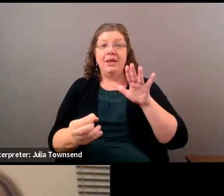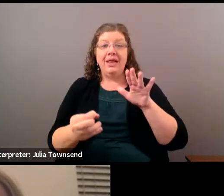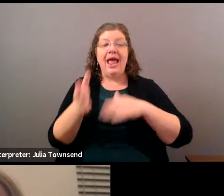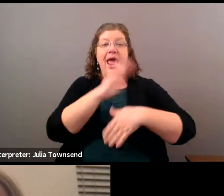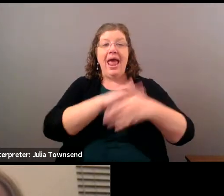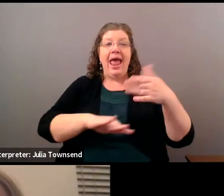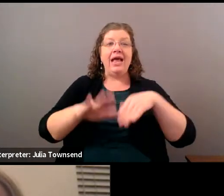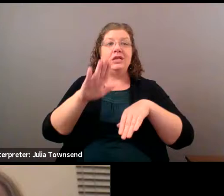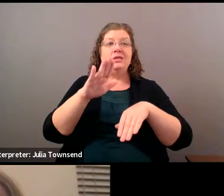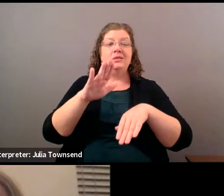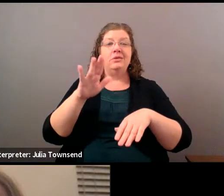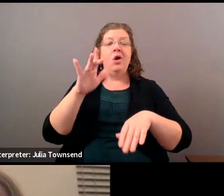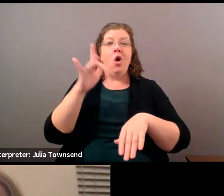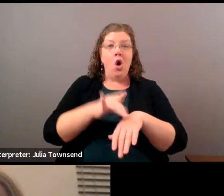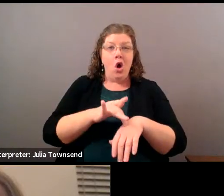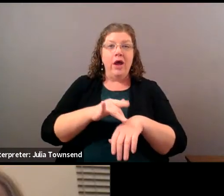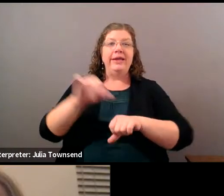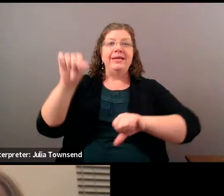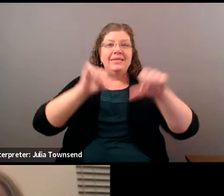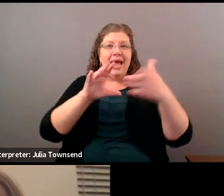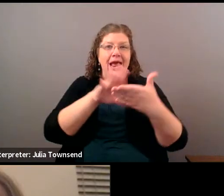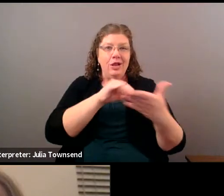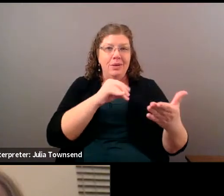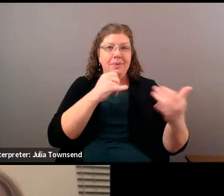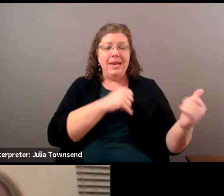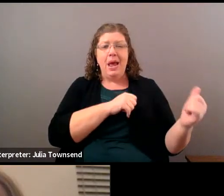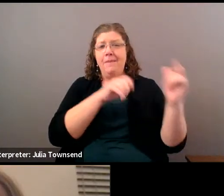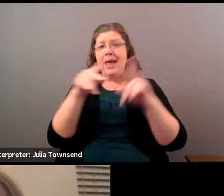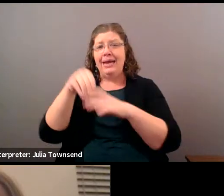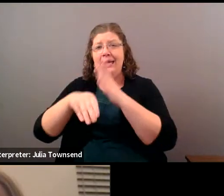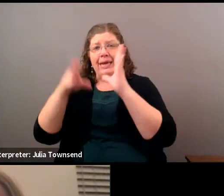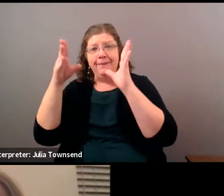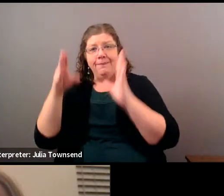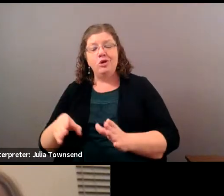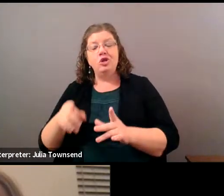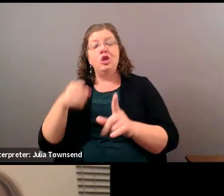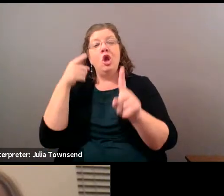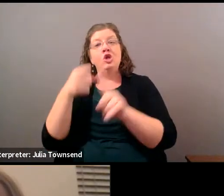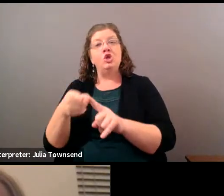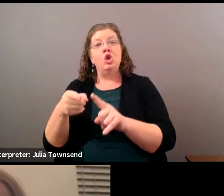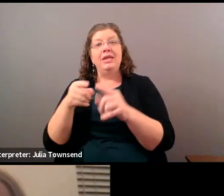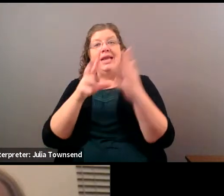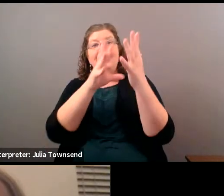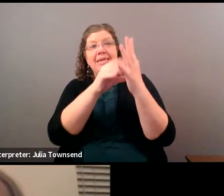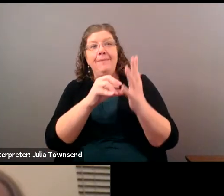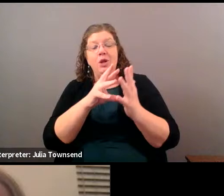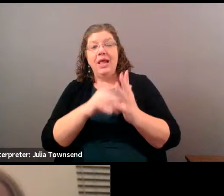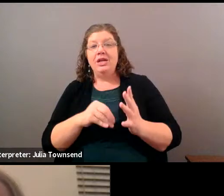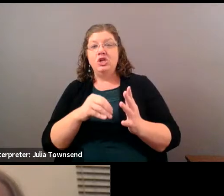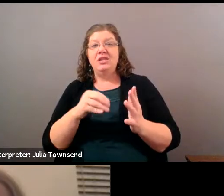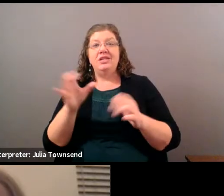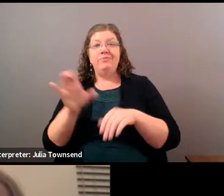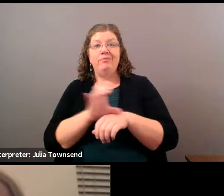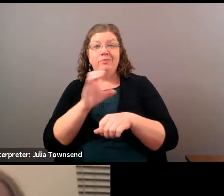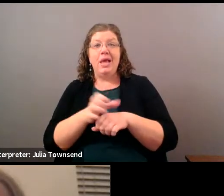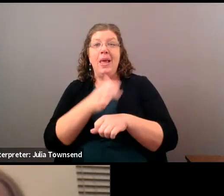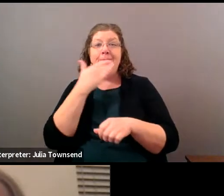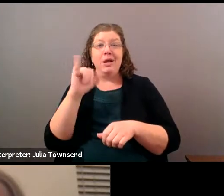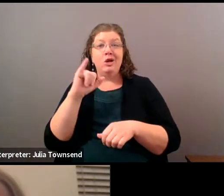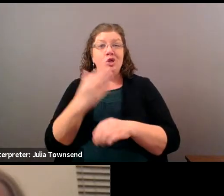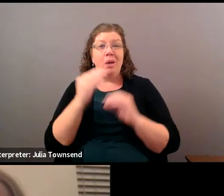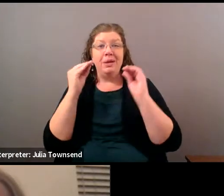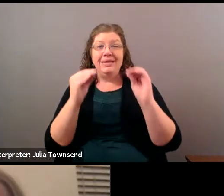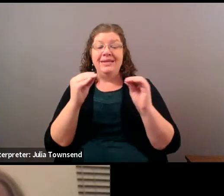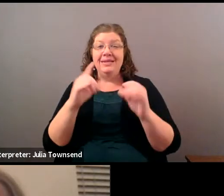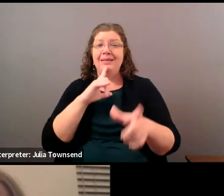learning. But even as we return to in-person learning, there are certain simulations that do a better job teaching students about how things work in the real world than you